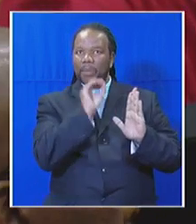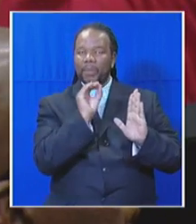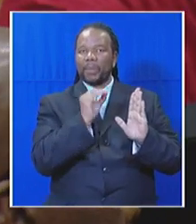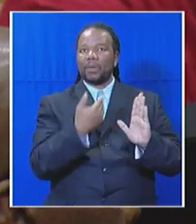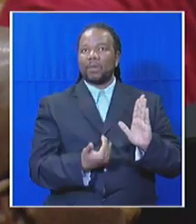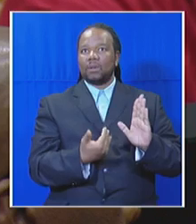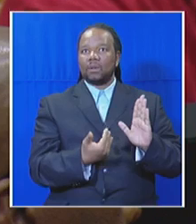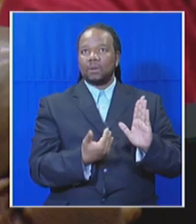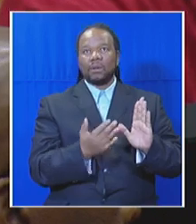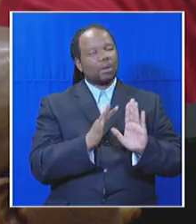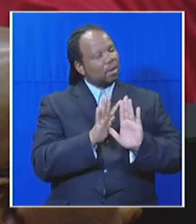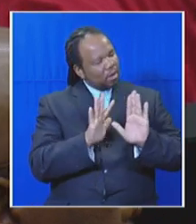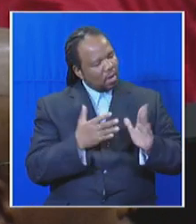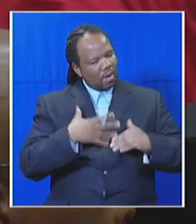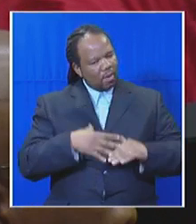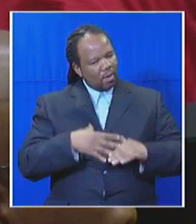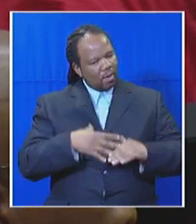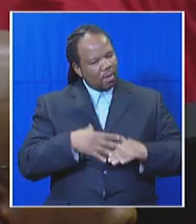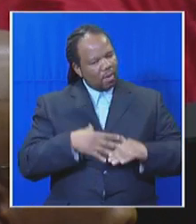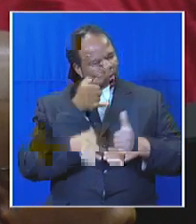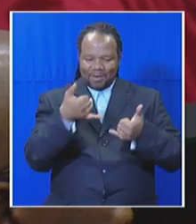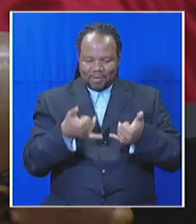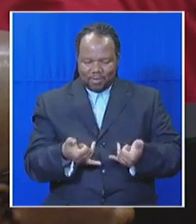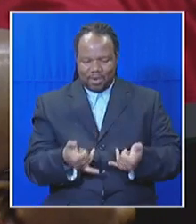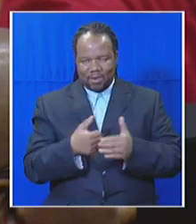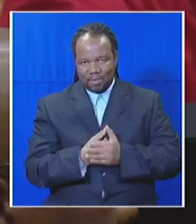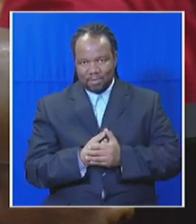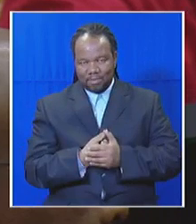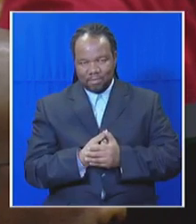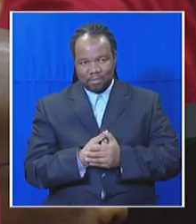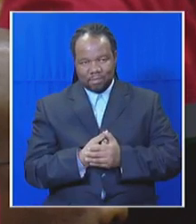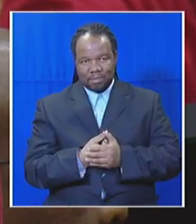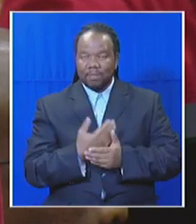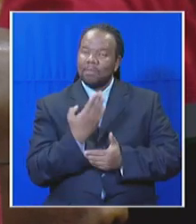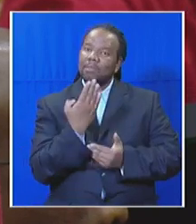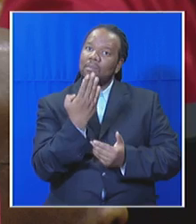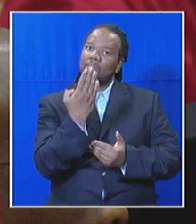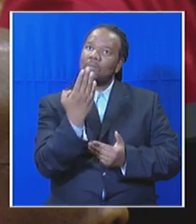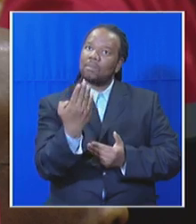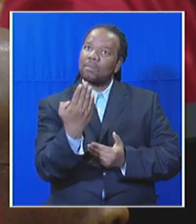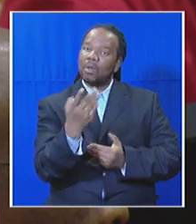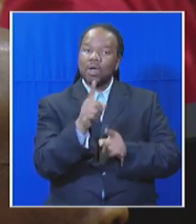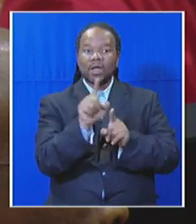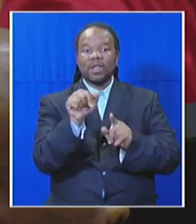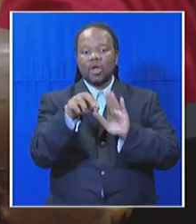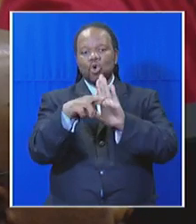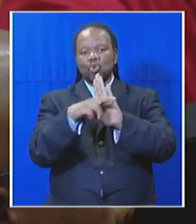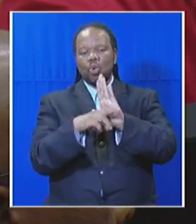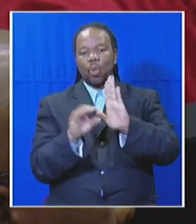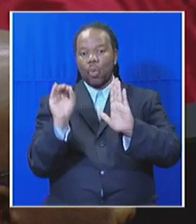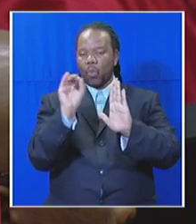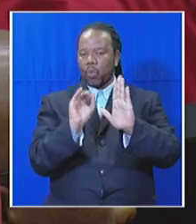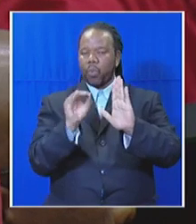President. And we need the answer to that question. It be that because it is not in the rule and in terms of